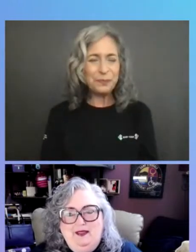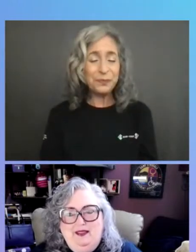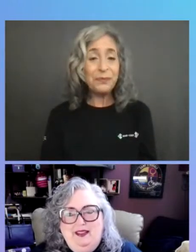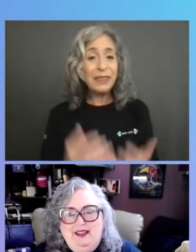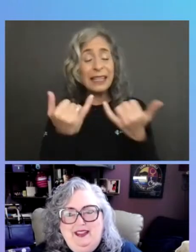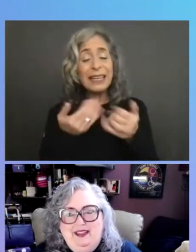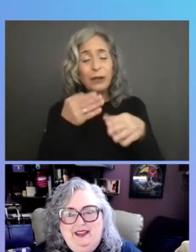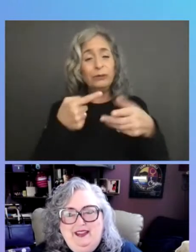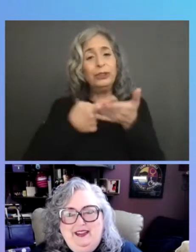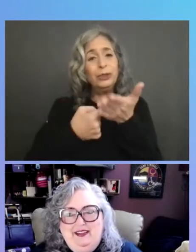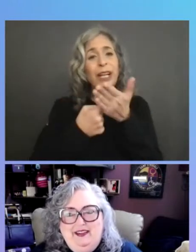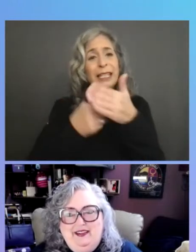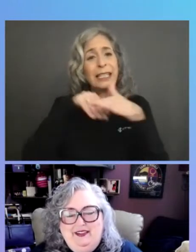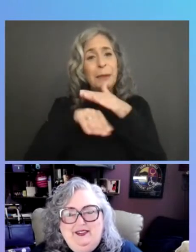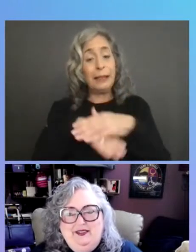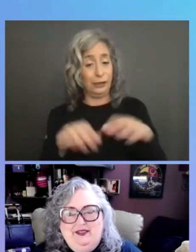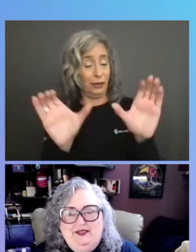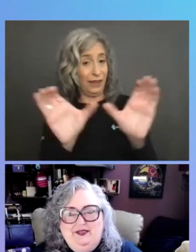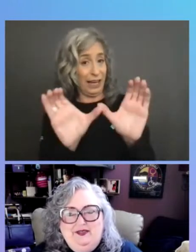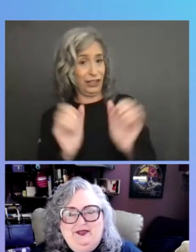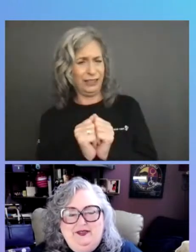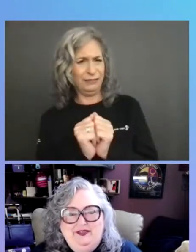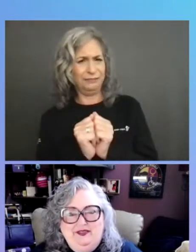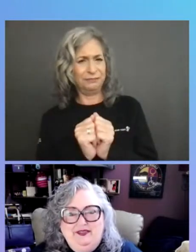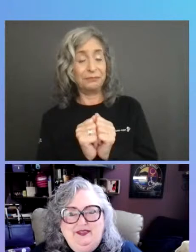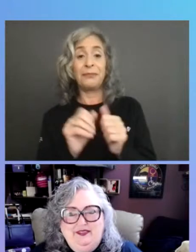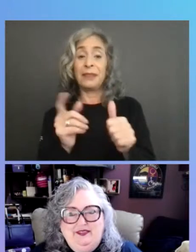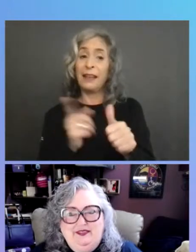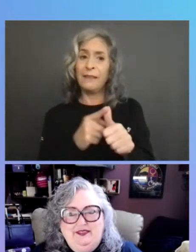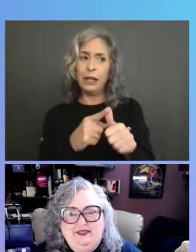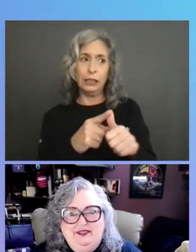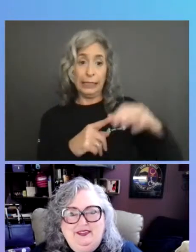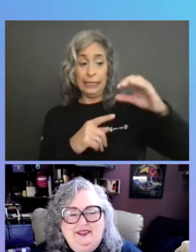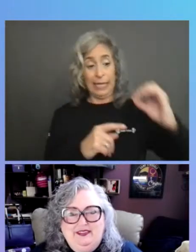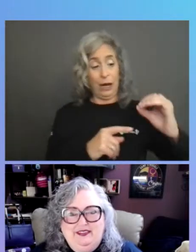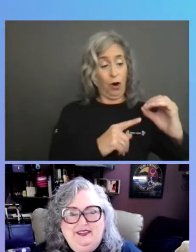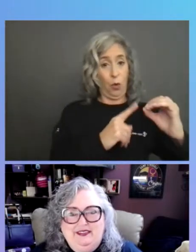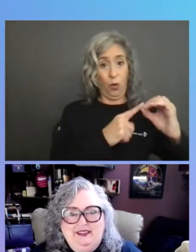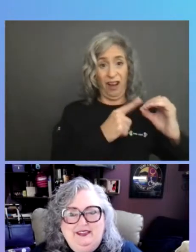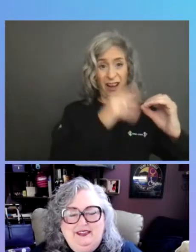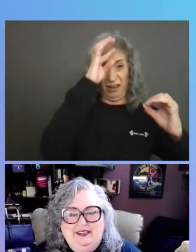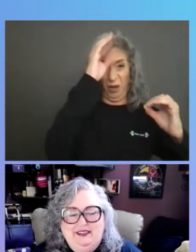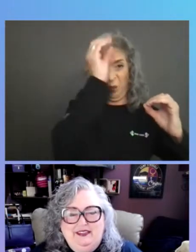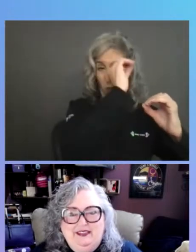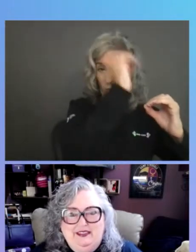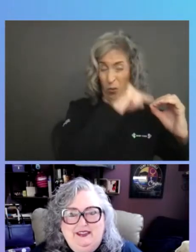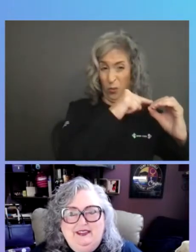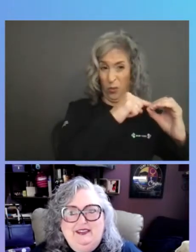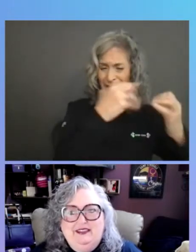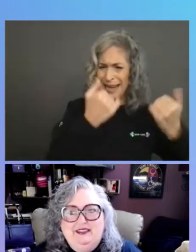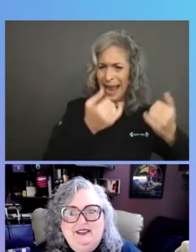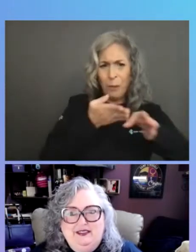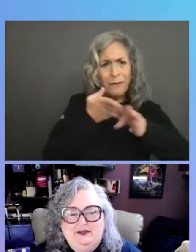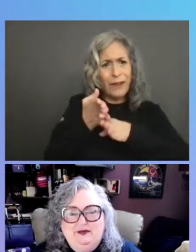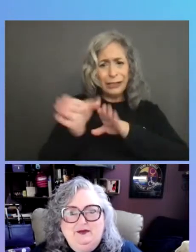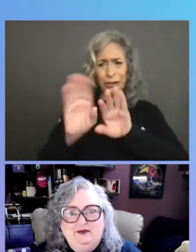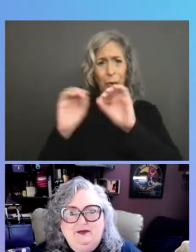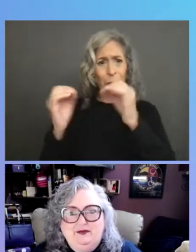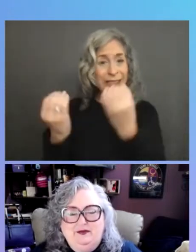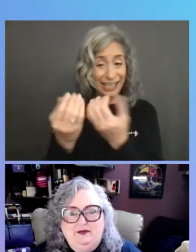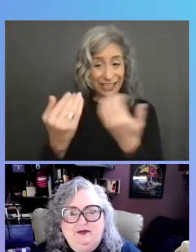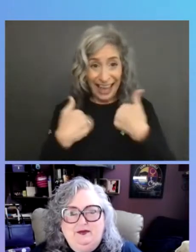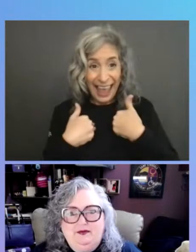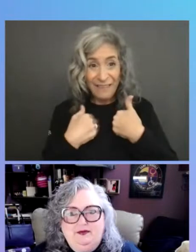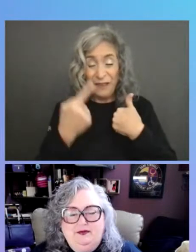about accessibility certifications. And if you think about it, to go from zero to now we have a professional organization